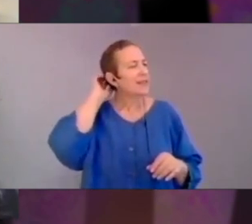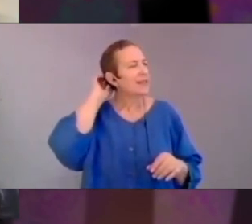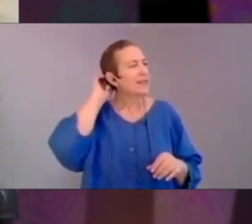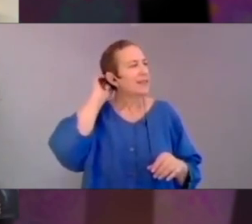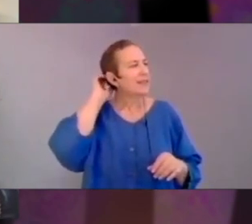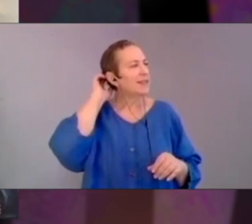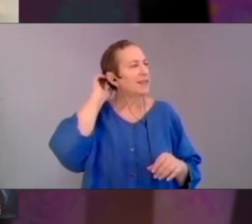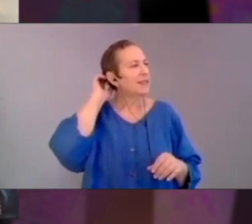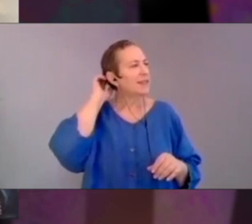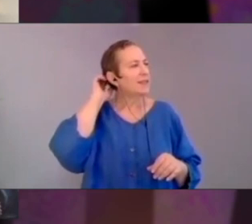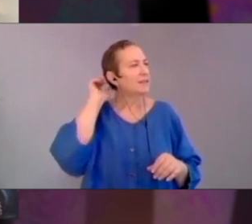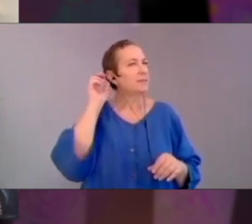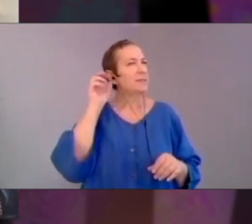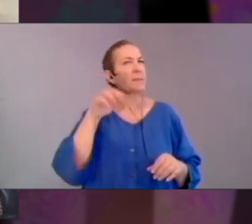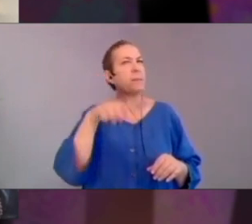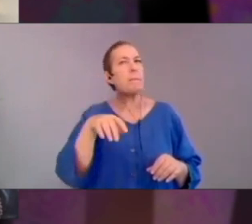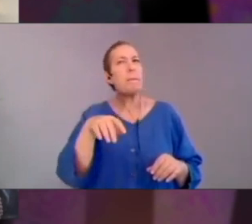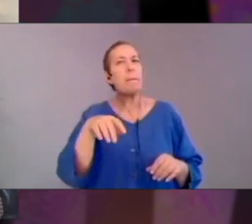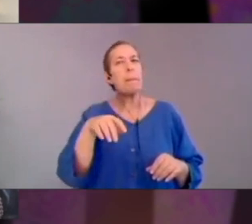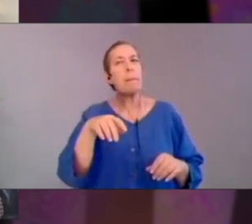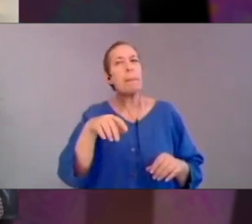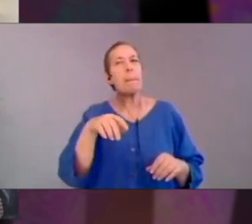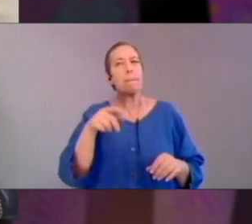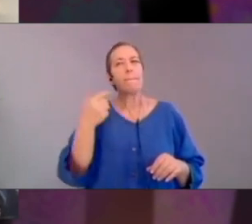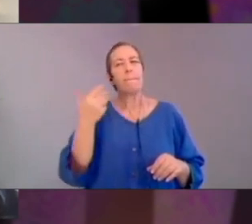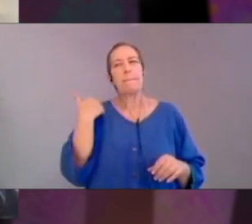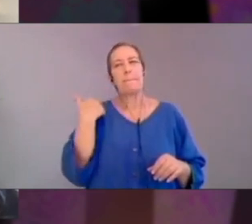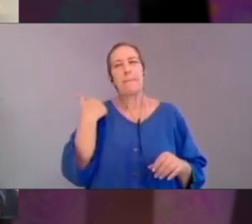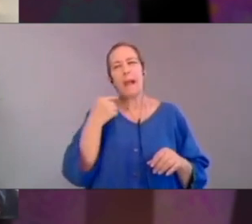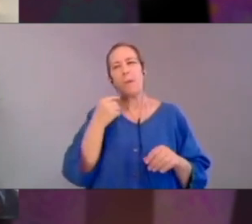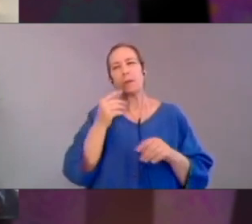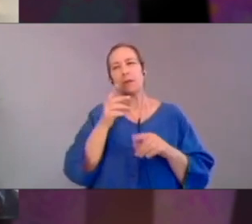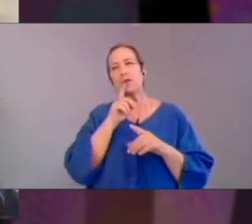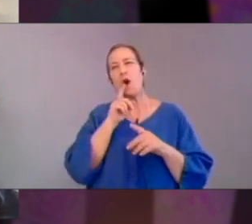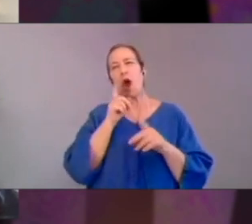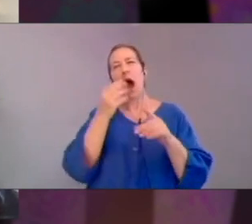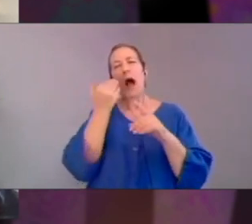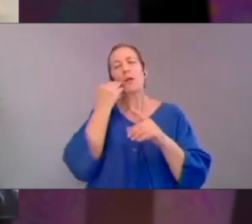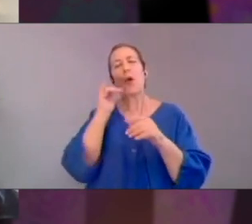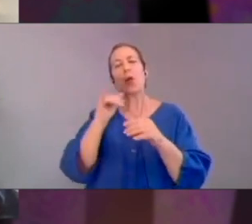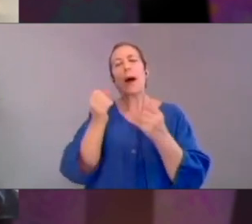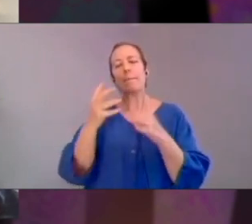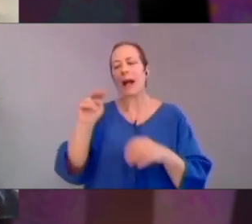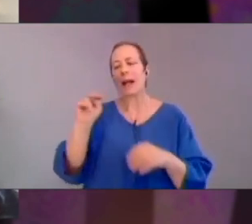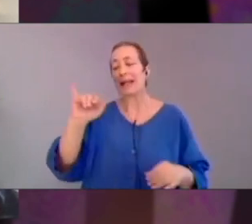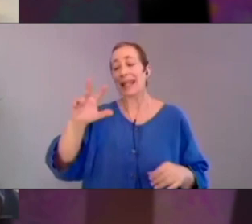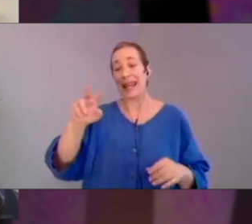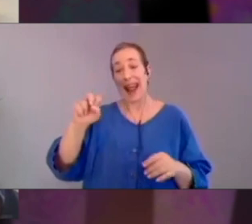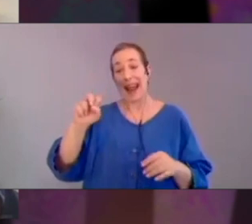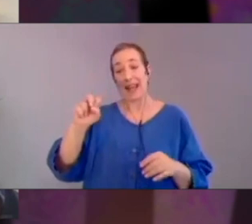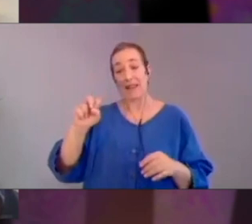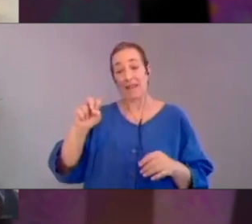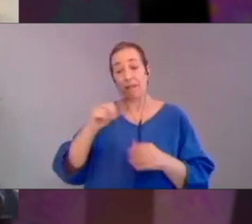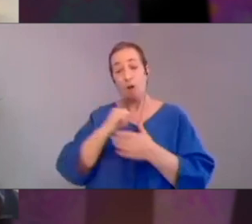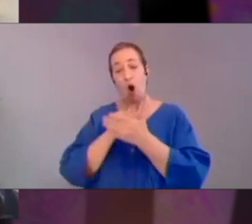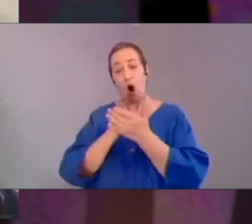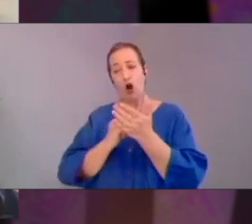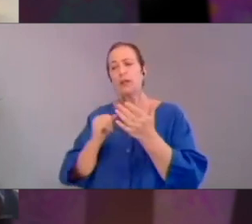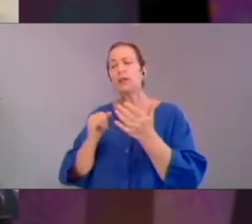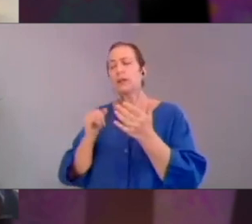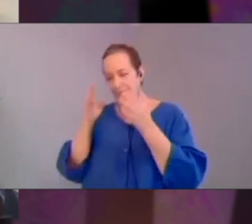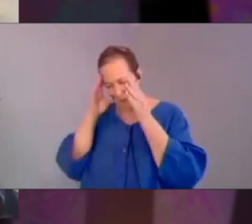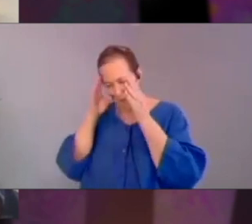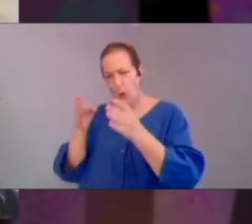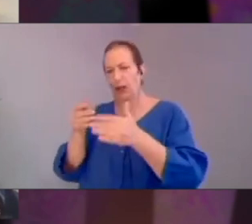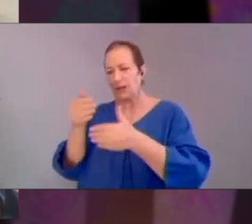in my opinion, something that I think Native artists bring to their work frequently is such a focus on process, product, getting to